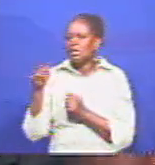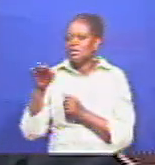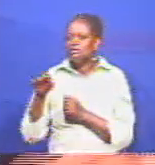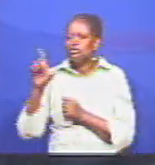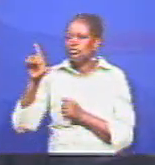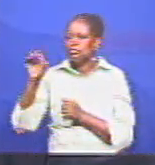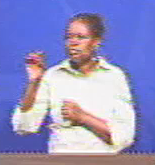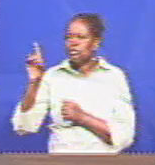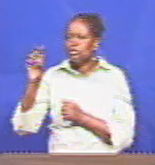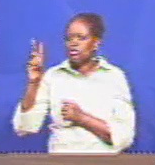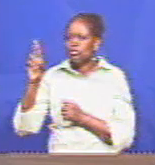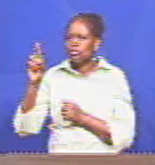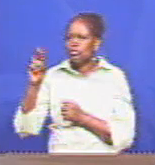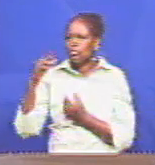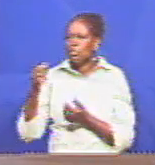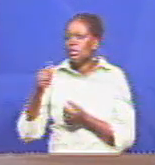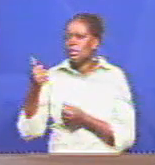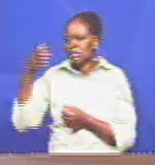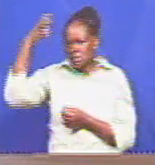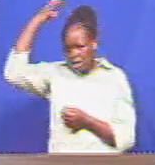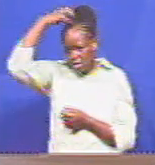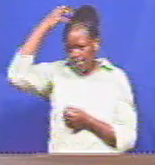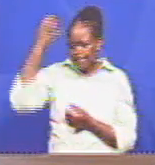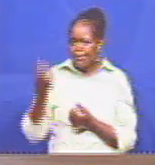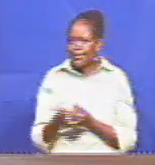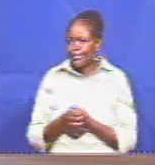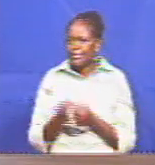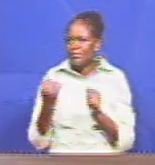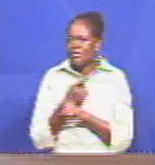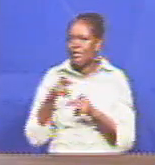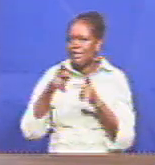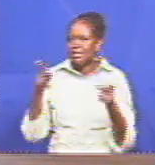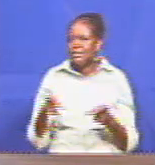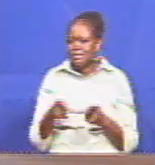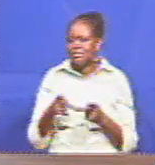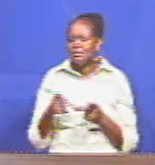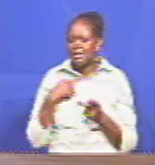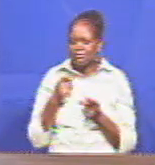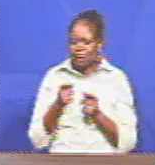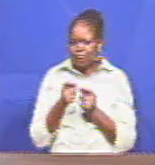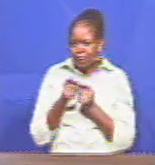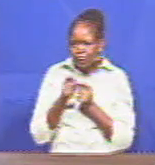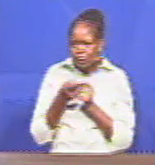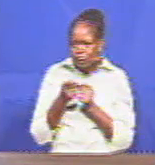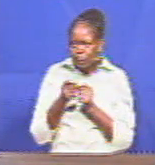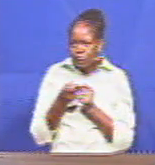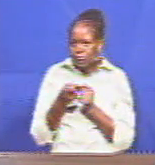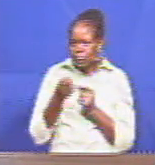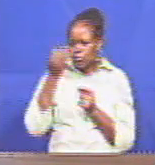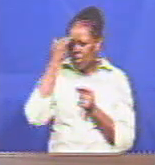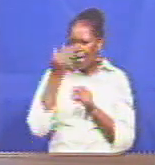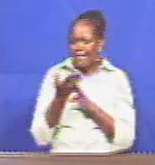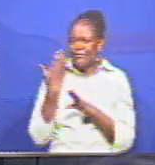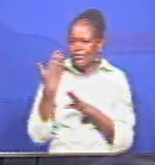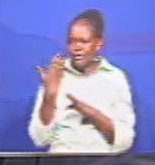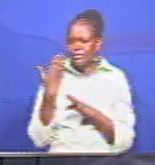yes. know Lotua, yes. or Lamu, yes. all these places, I know them very well because I have been, as I said before,